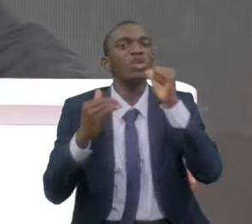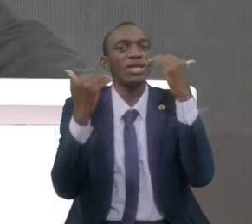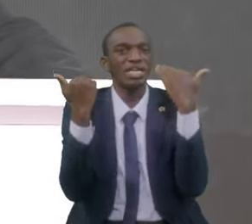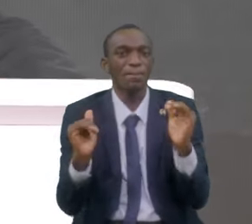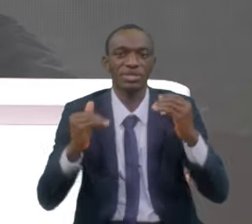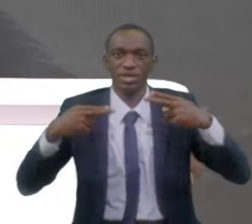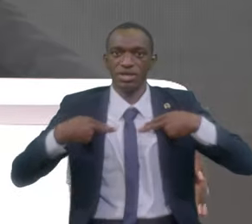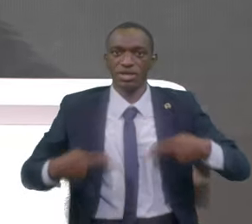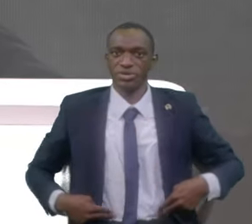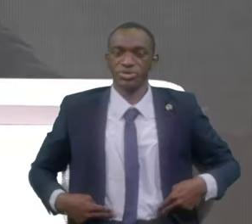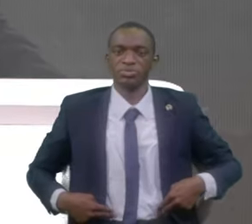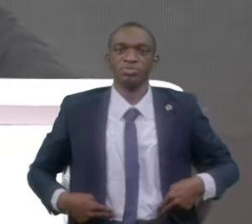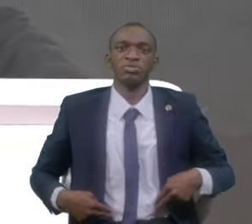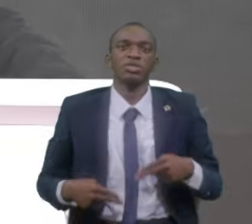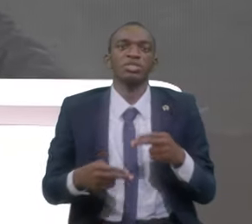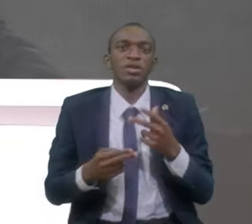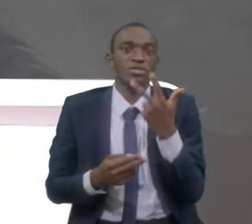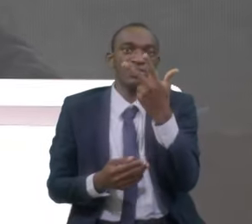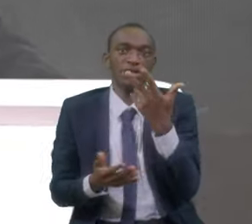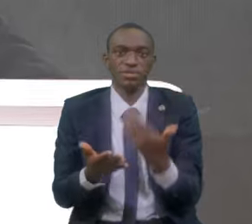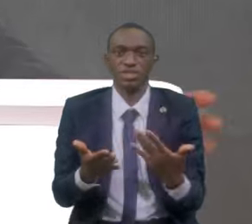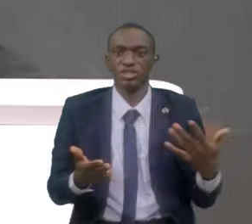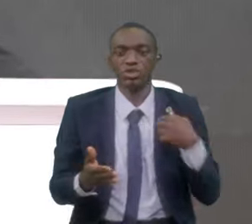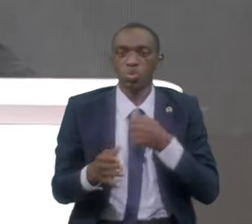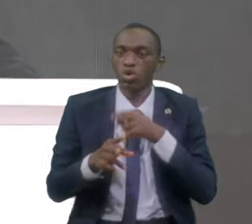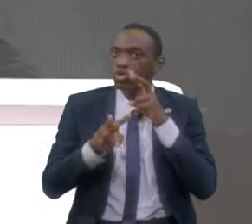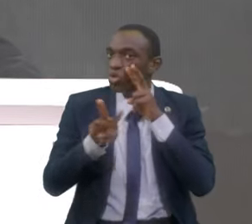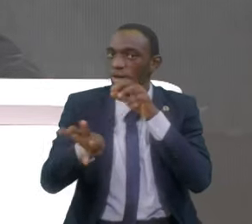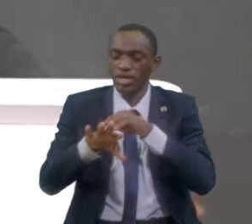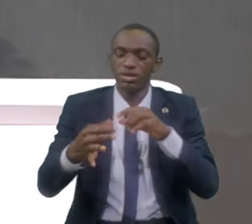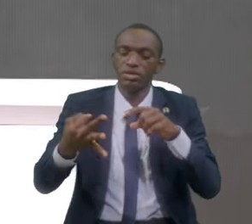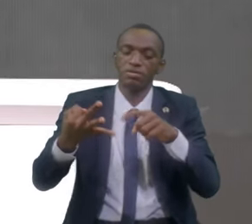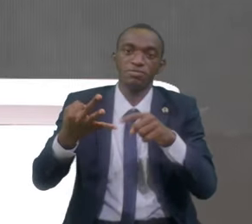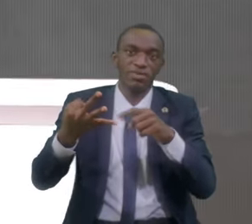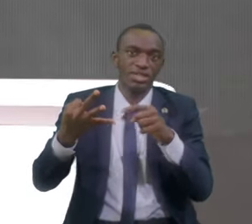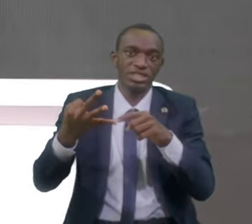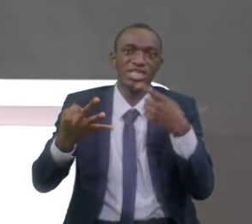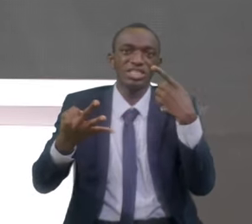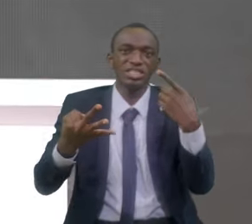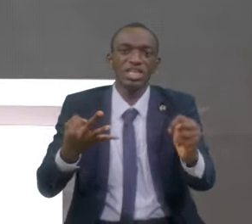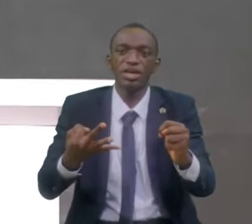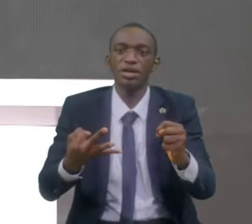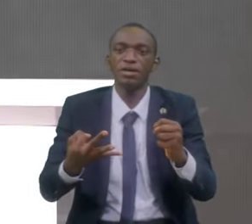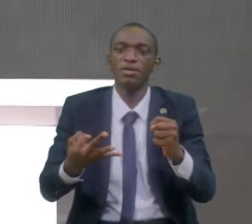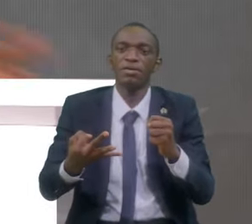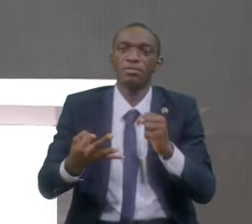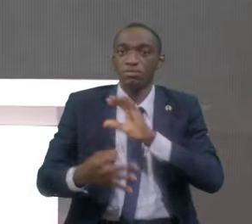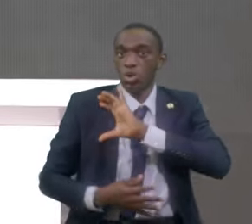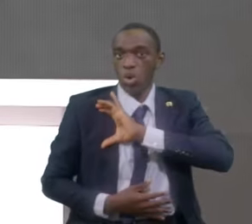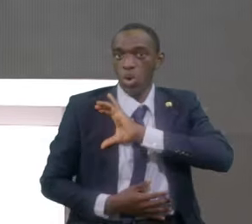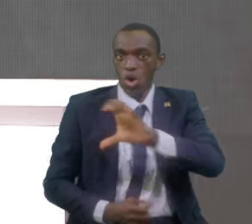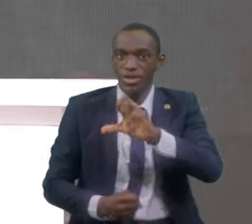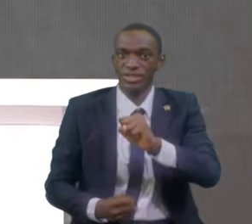three things we're looking at. Number one, we're looking at the fortitude. Fortitude means courage.